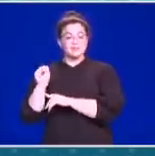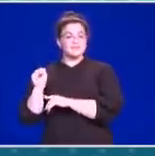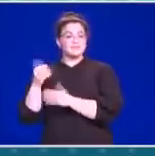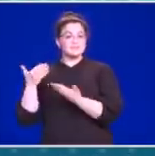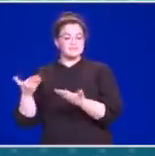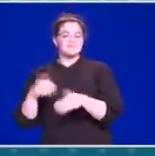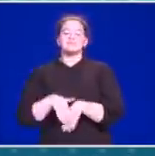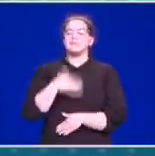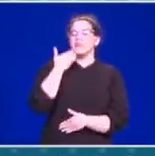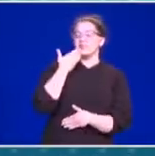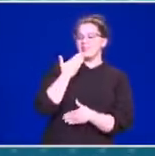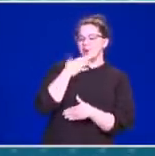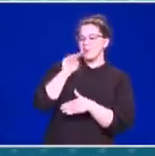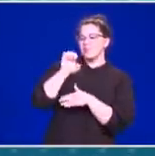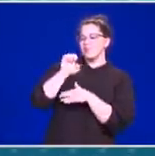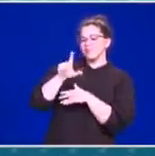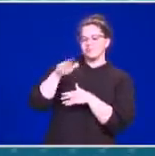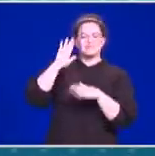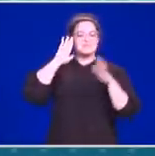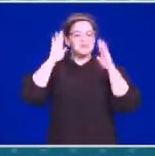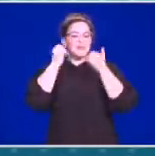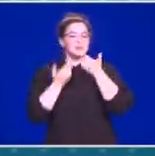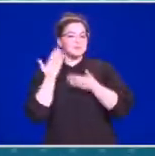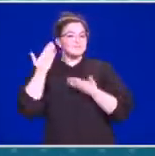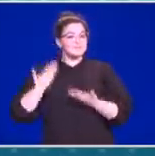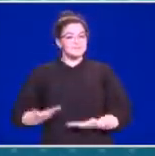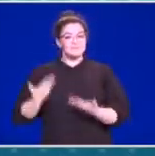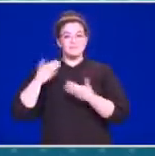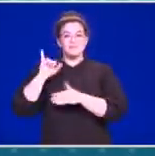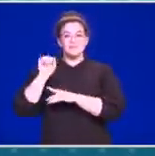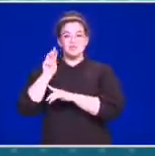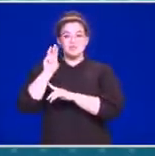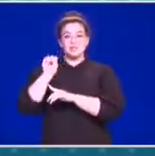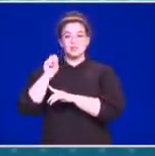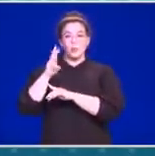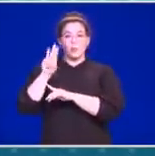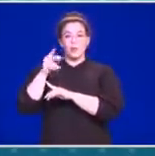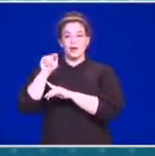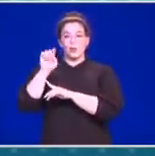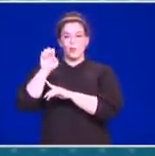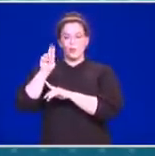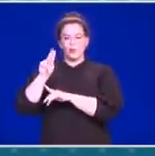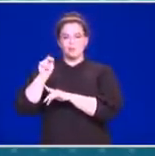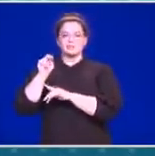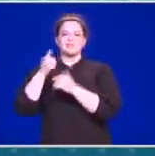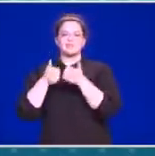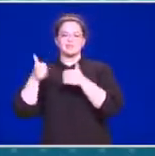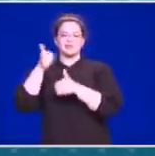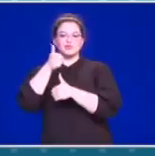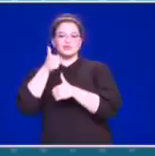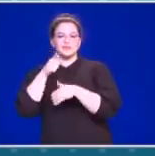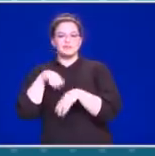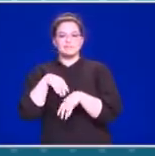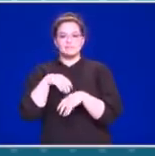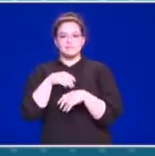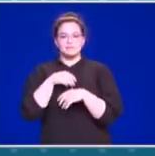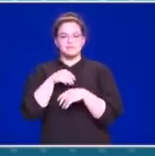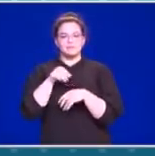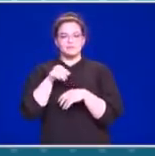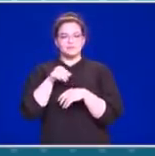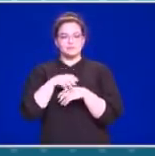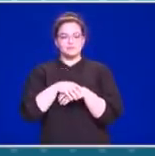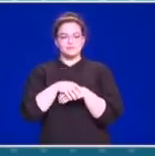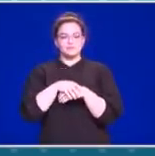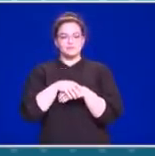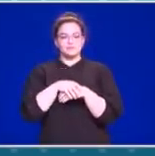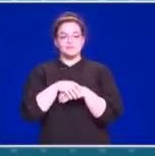Thank you, Michael. Hello, everyone. I'm James Whitehorn, Chief of the Census Redistricting and Voting Rights Data Office.